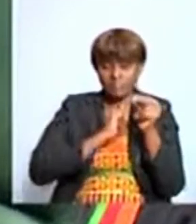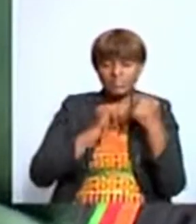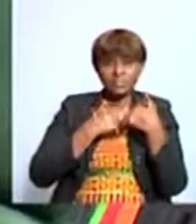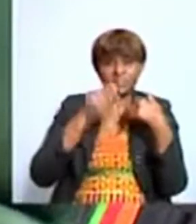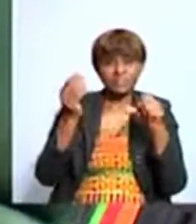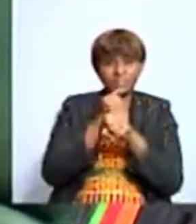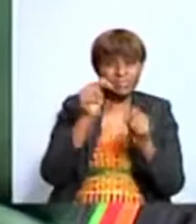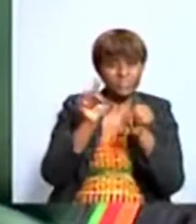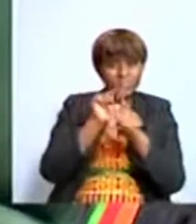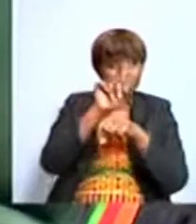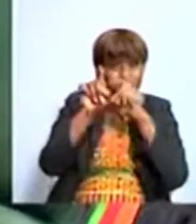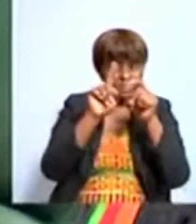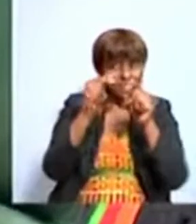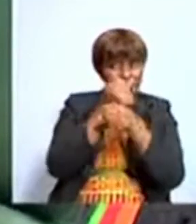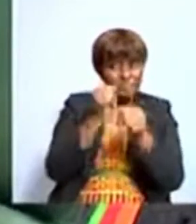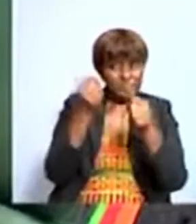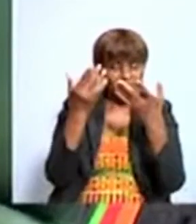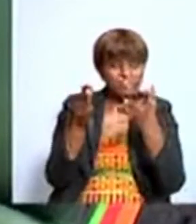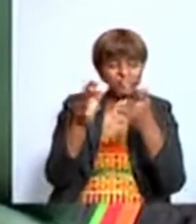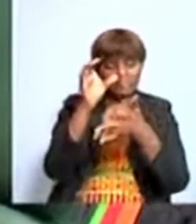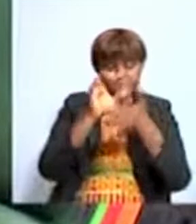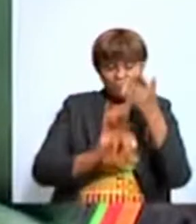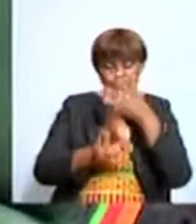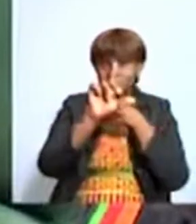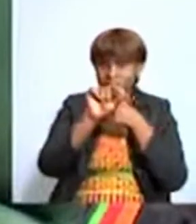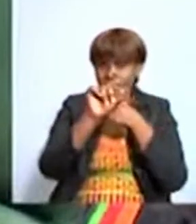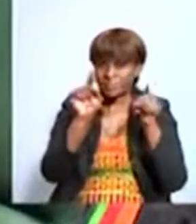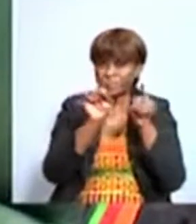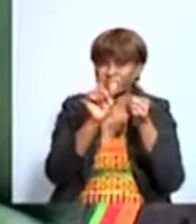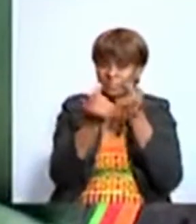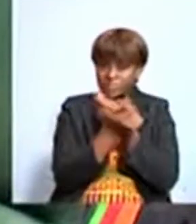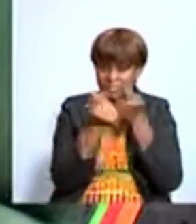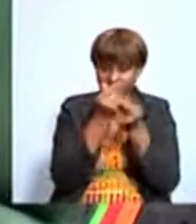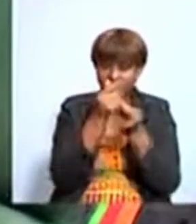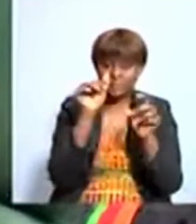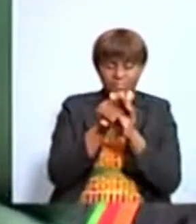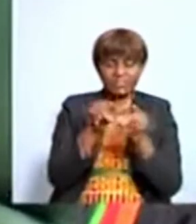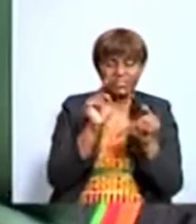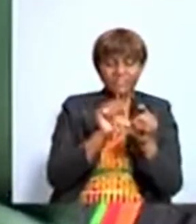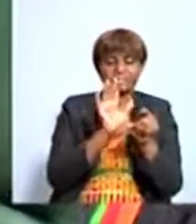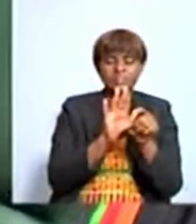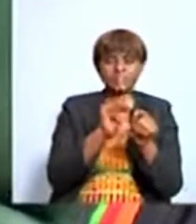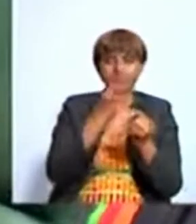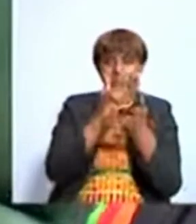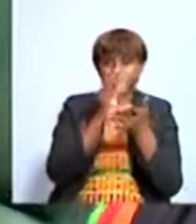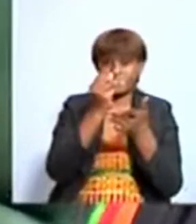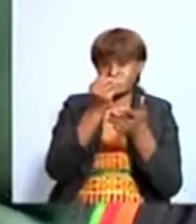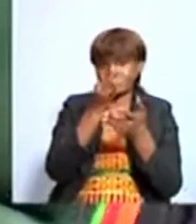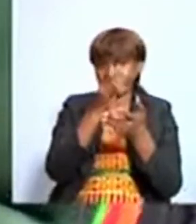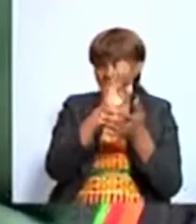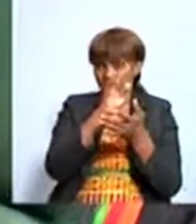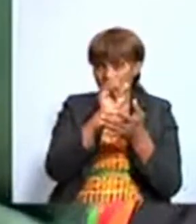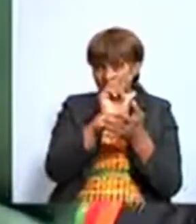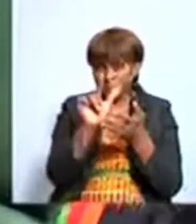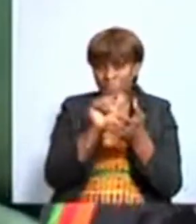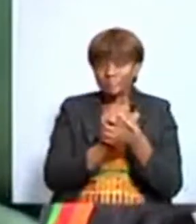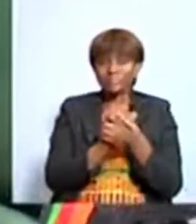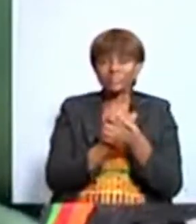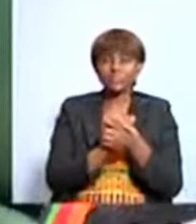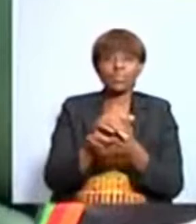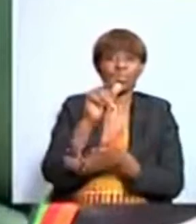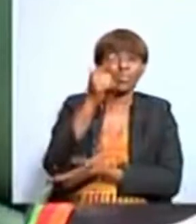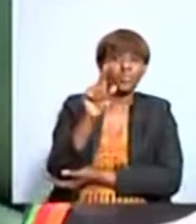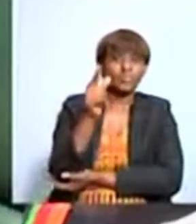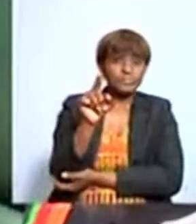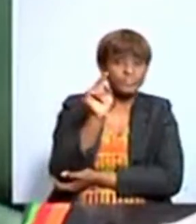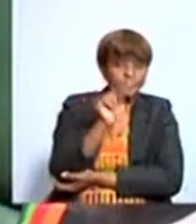The question is resolved in the affirmative. Clause 20 as amended is ordered to stand as part of the bill. Clause